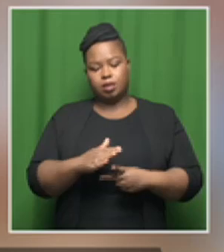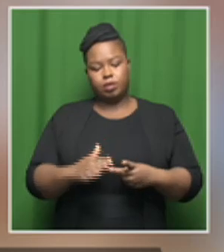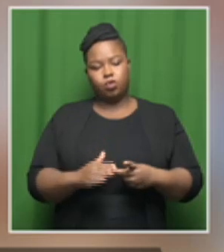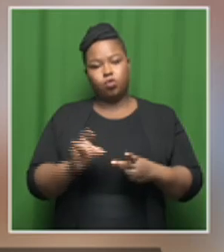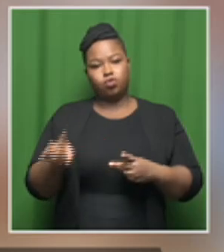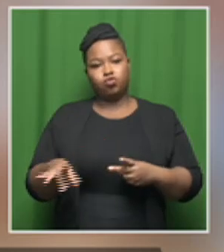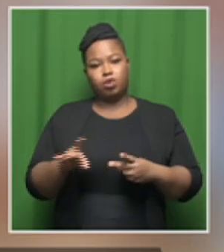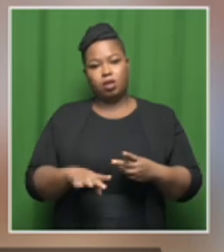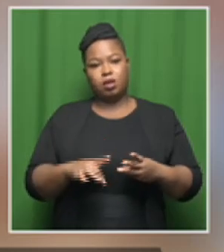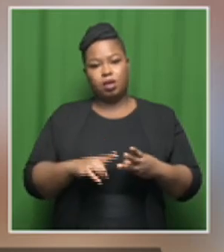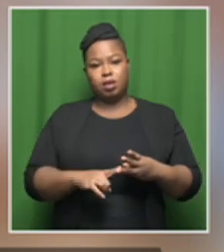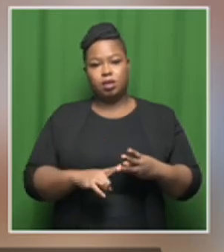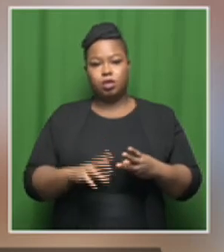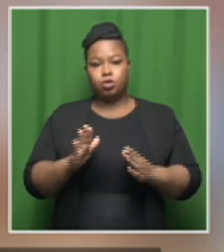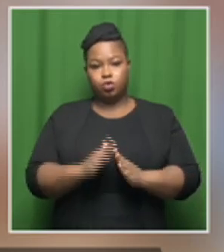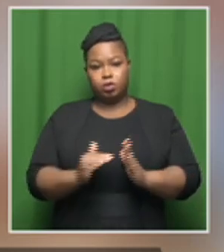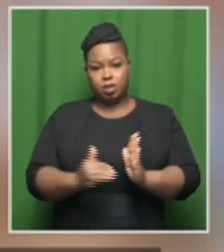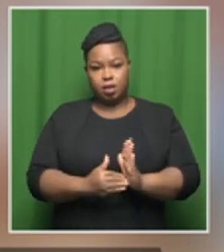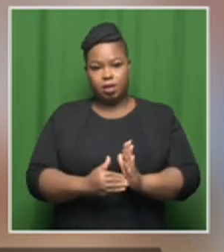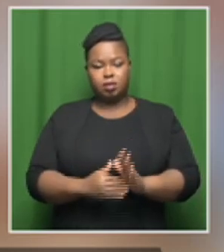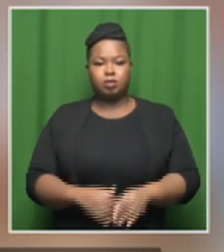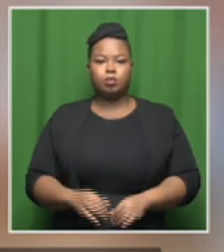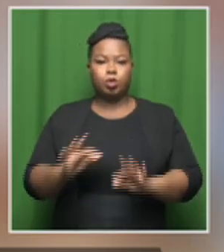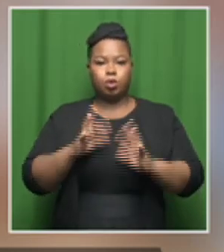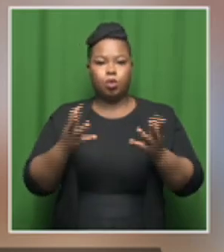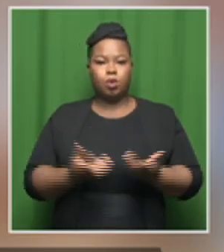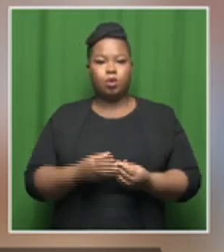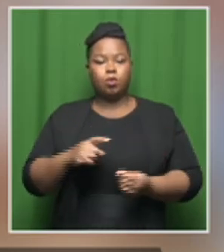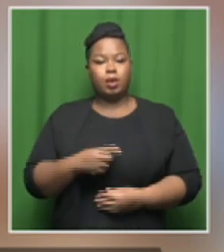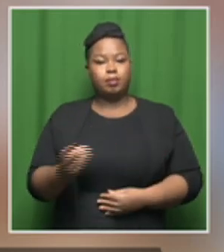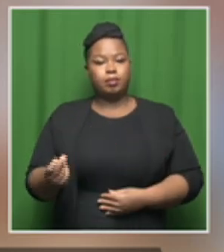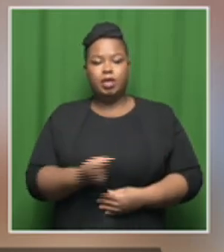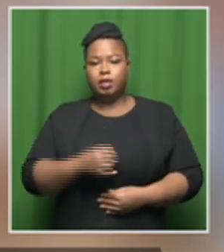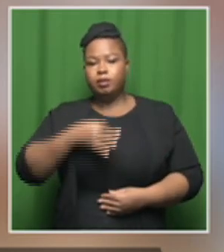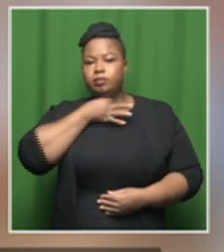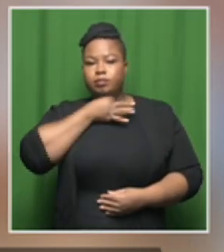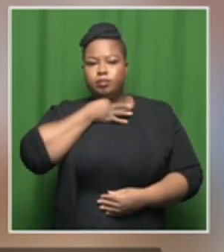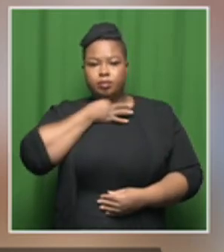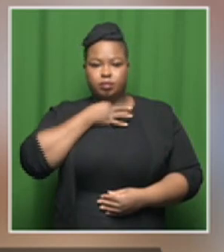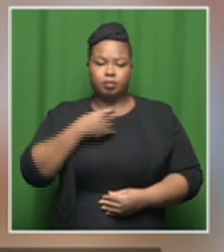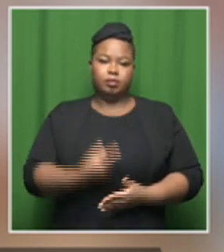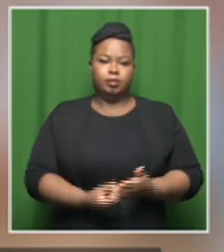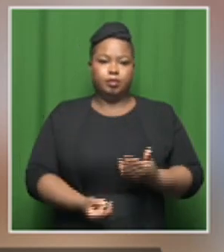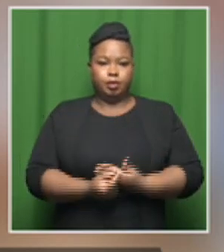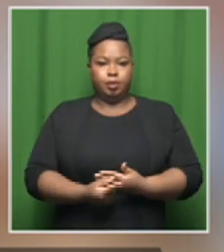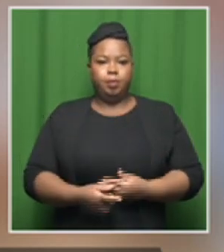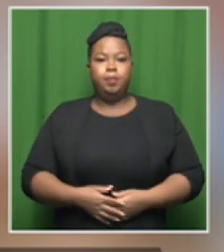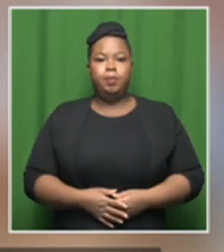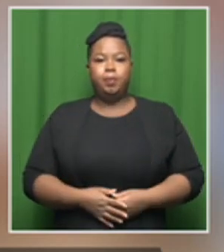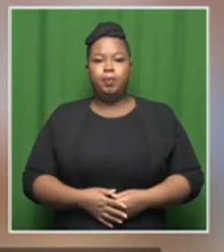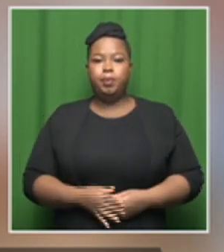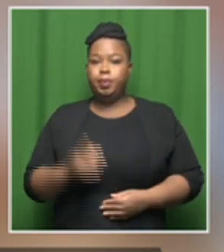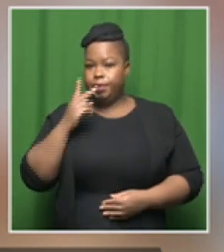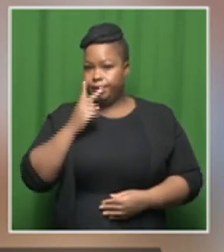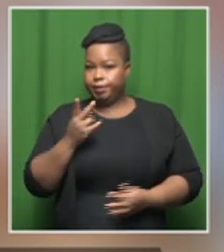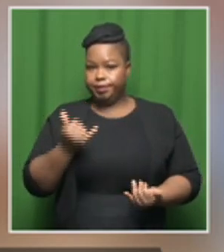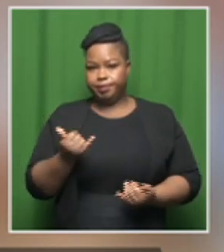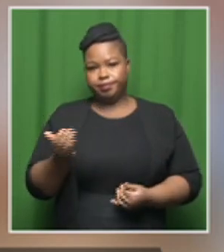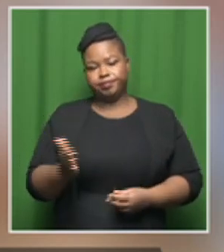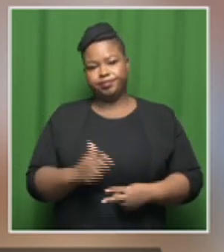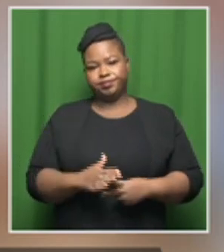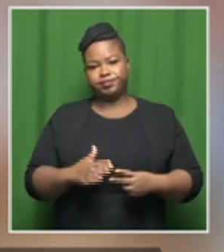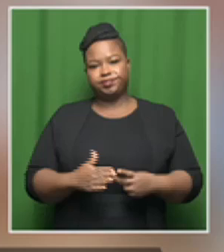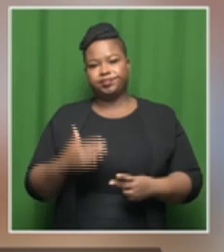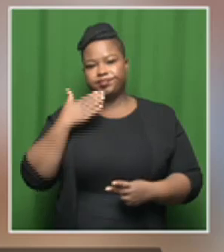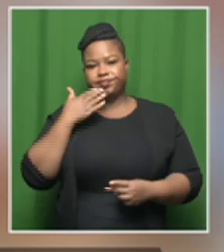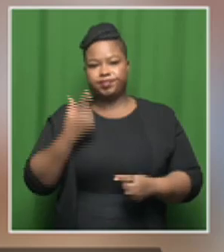New Zealand in terms of the world rankings after beating England in a test series. To preview this match, we've roped in 2 people who have